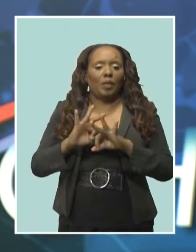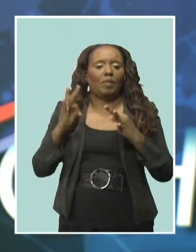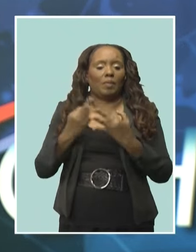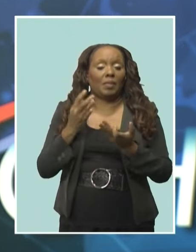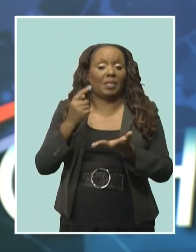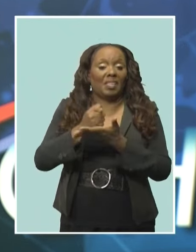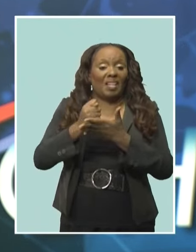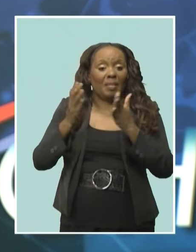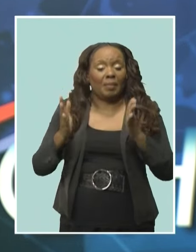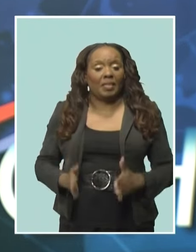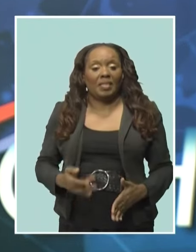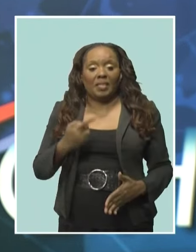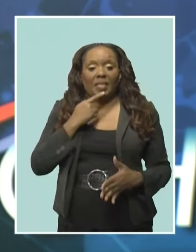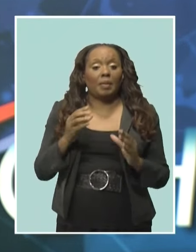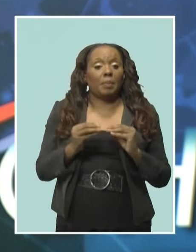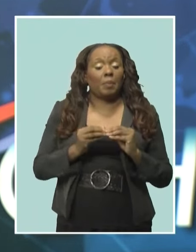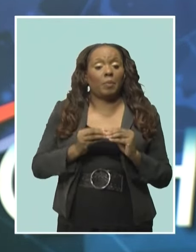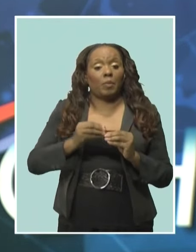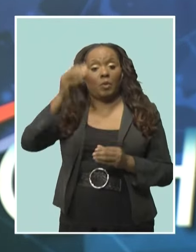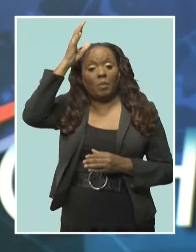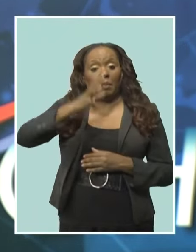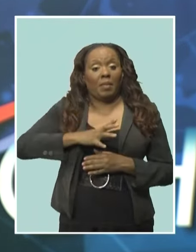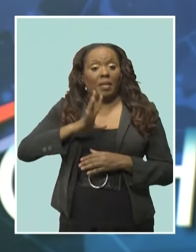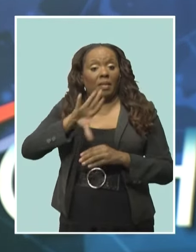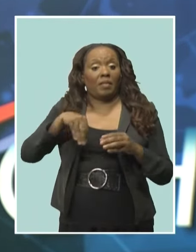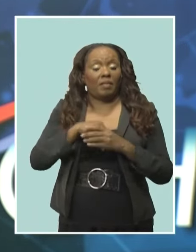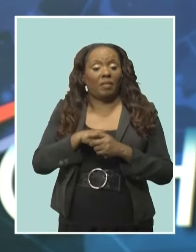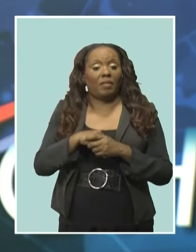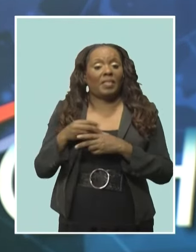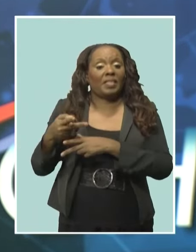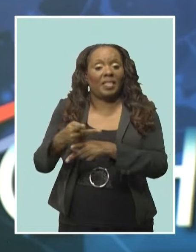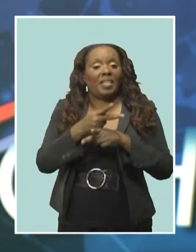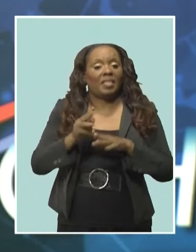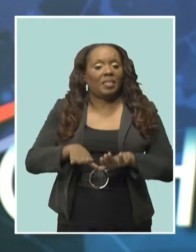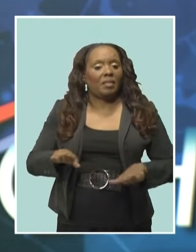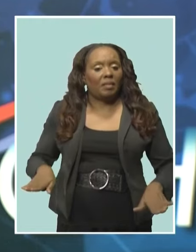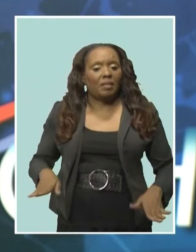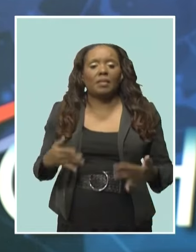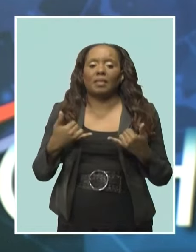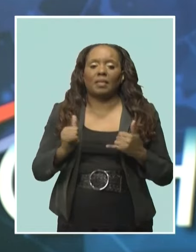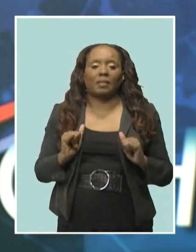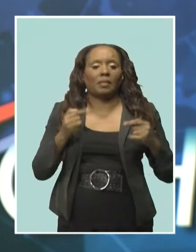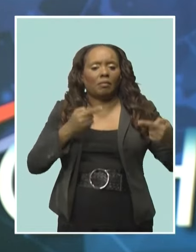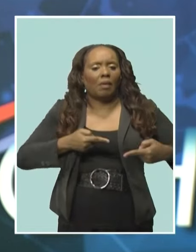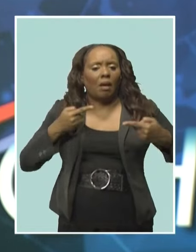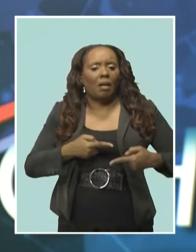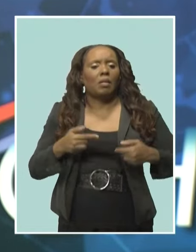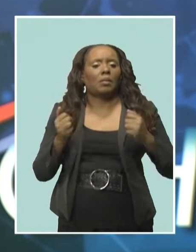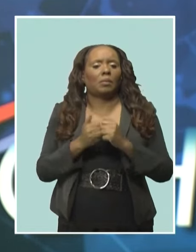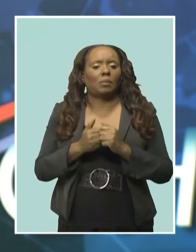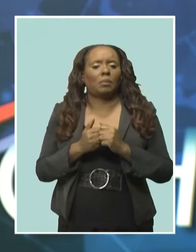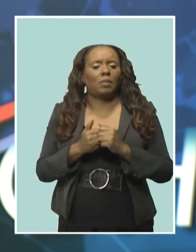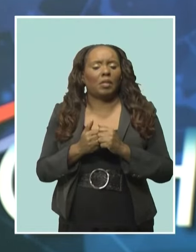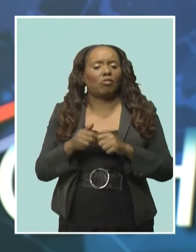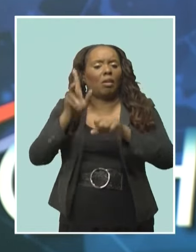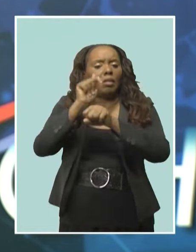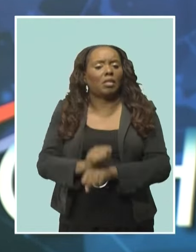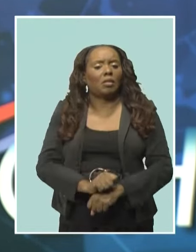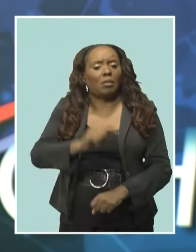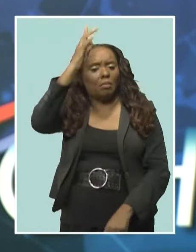says while more men are getting involved in child care, there's still a struggle with traditional expectations of a man's role